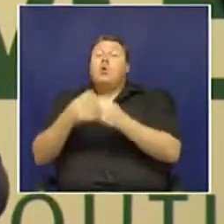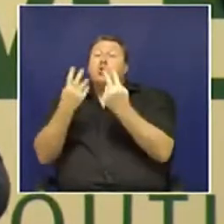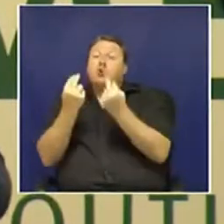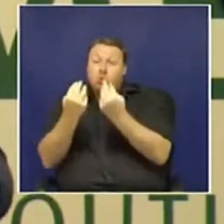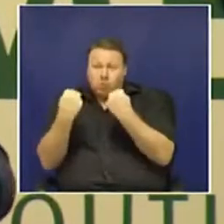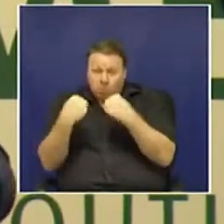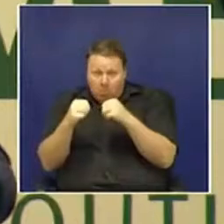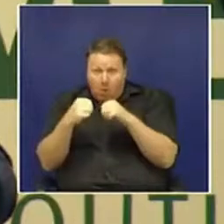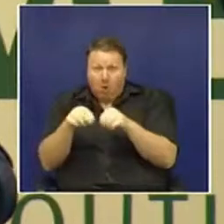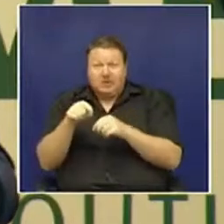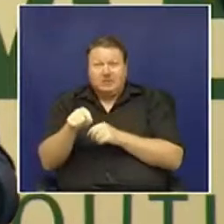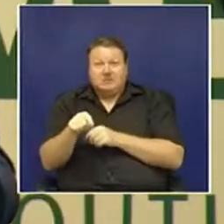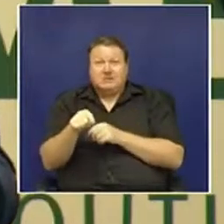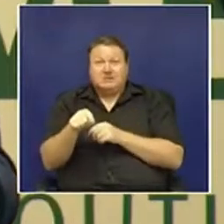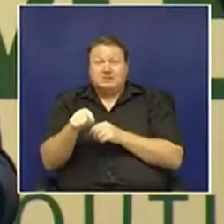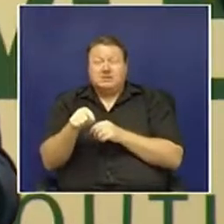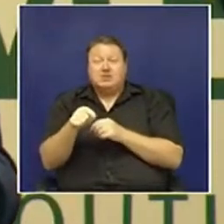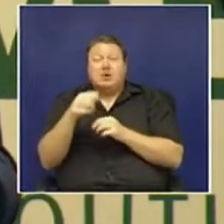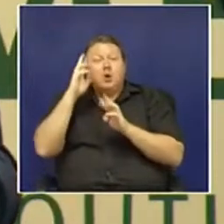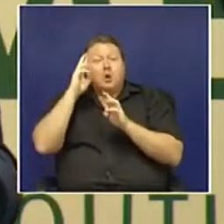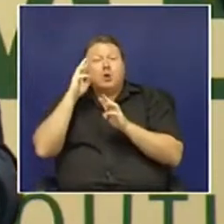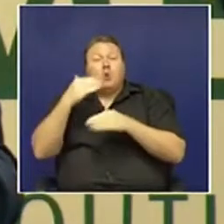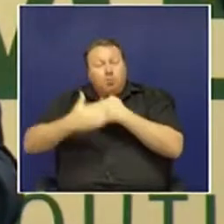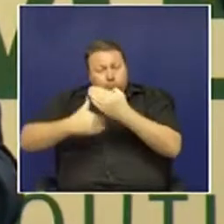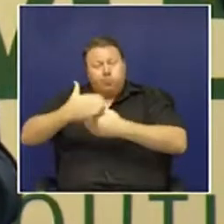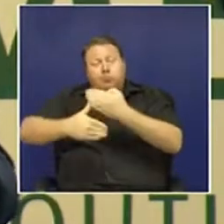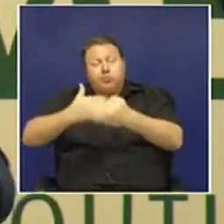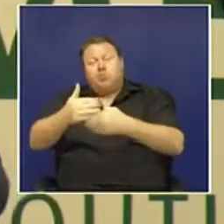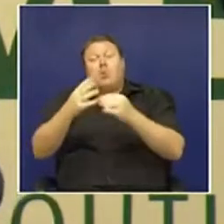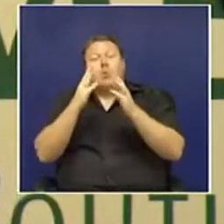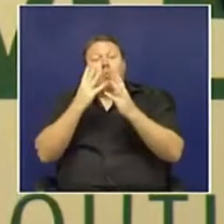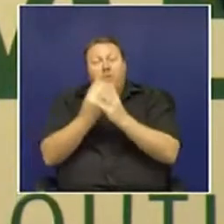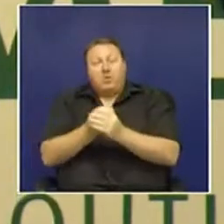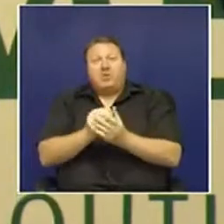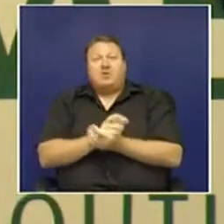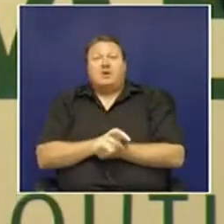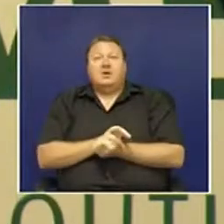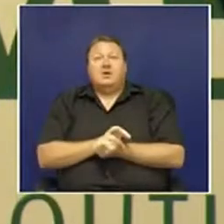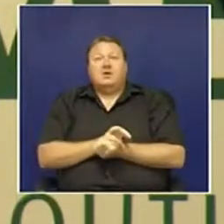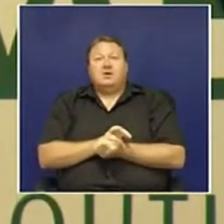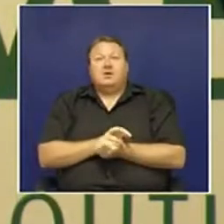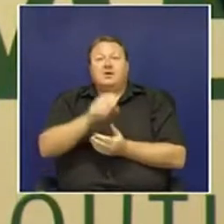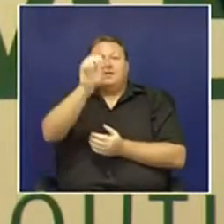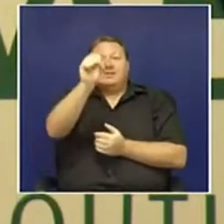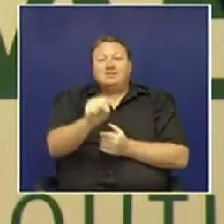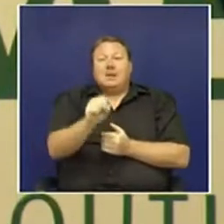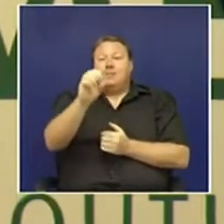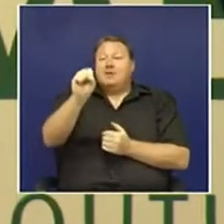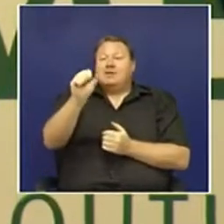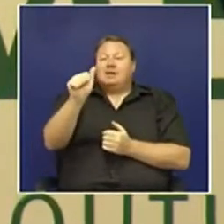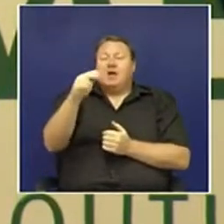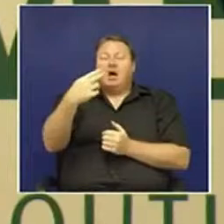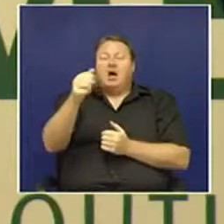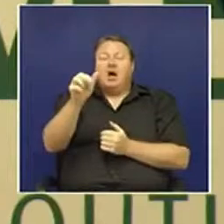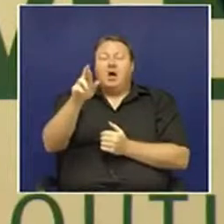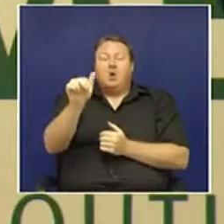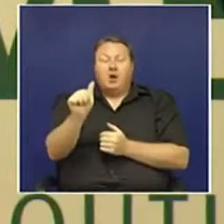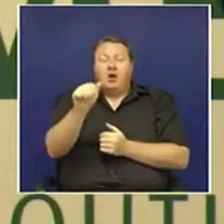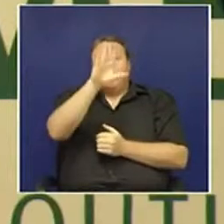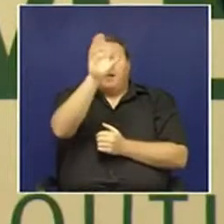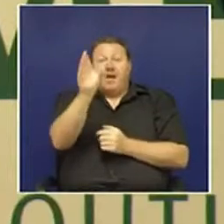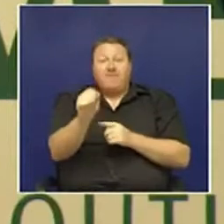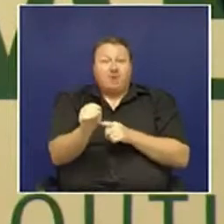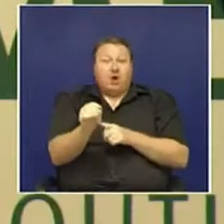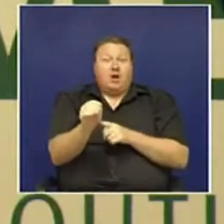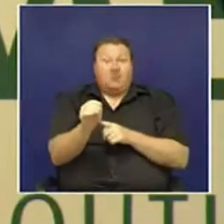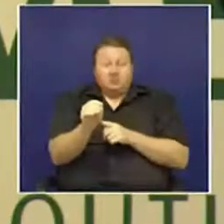anchor global momentum. India and sub-Saharan Africa in particular are forecast to grow more